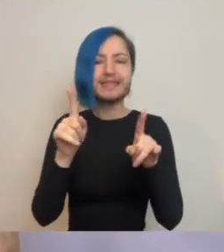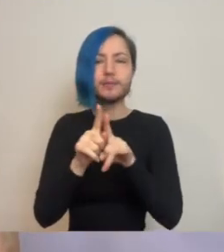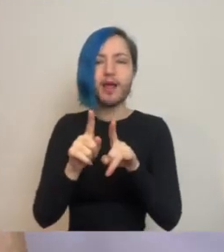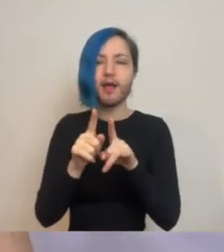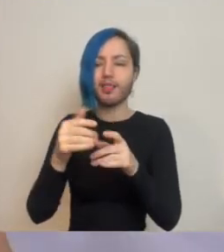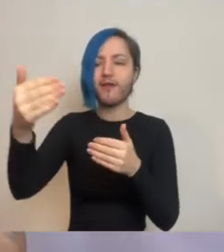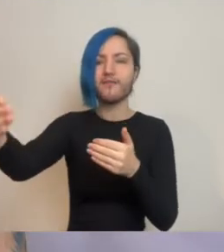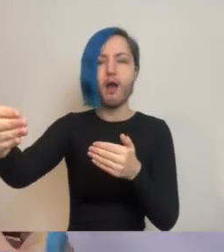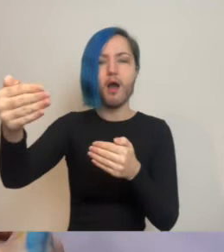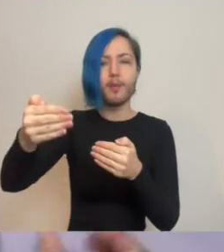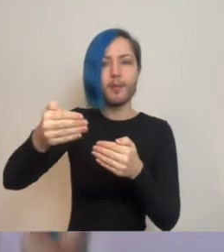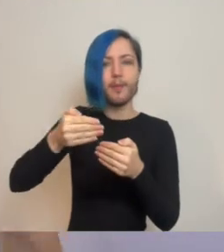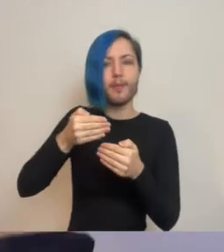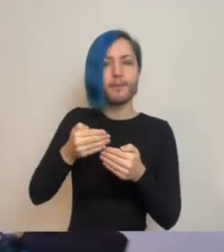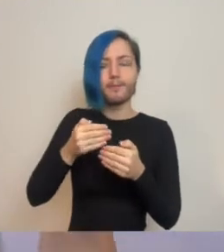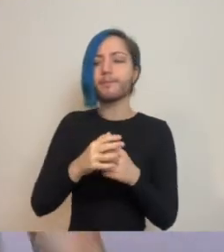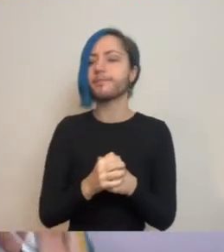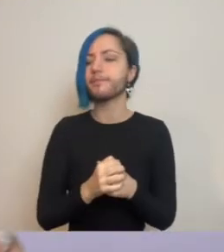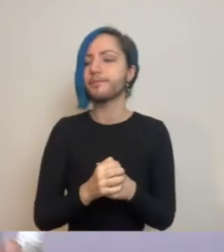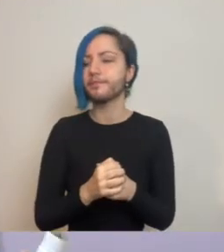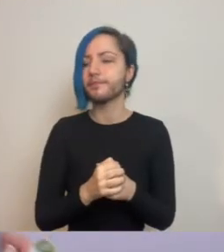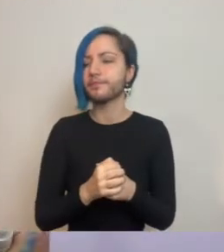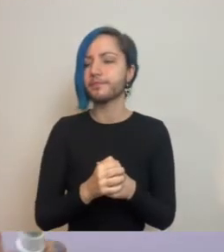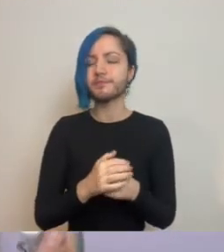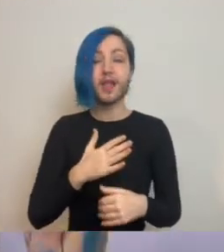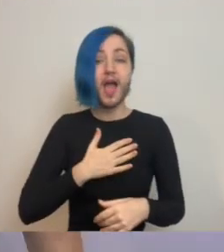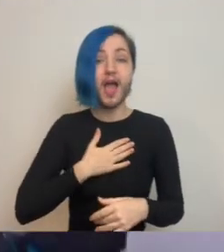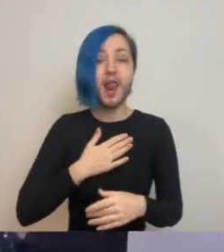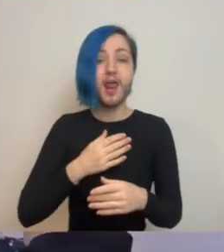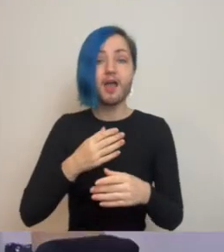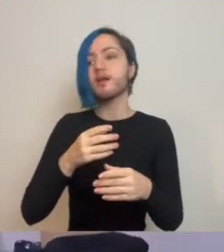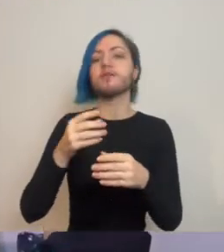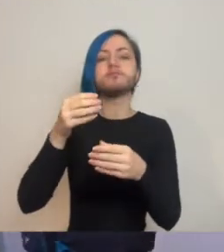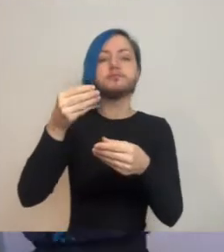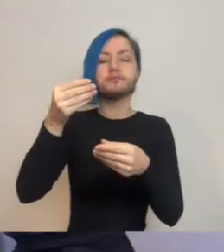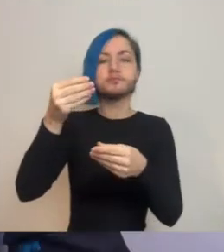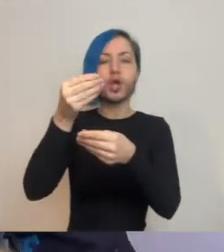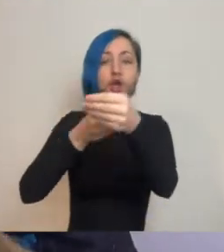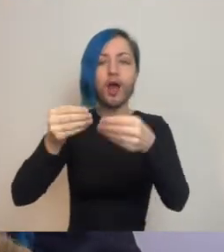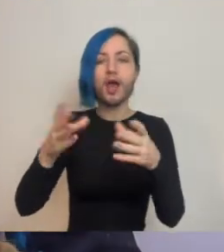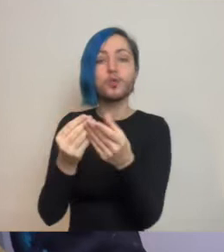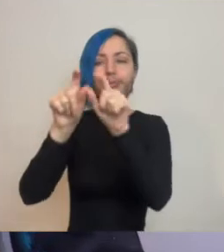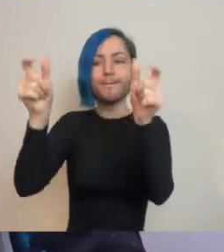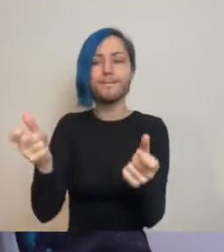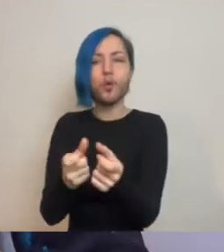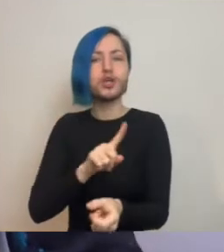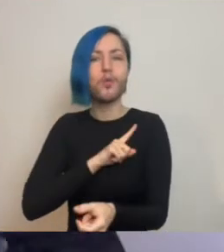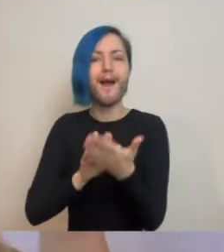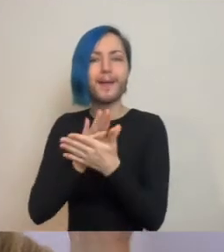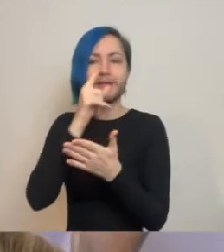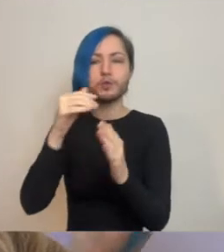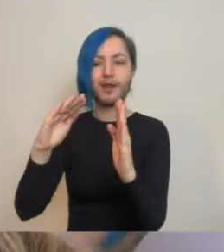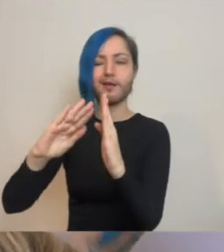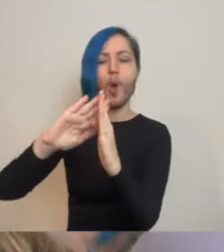as well. And what's nice about doing collages within the border is that you can break the border, so it really looks like there's a lot of stuff